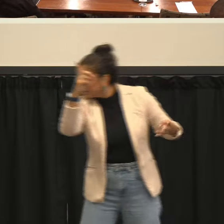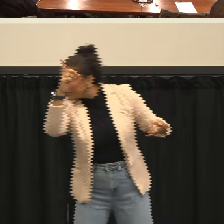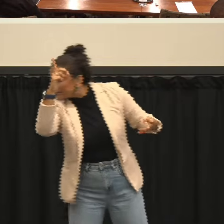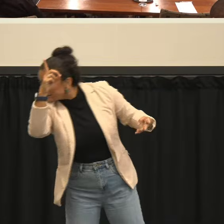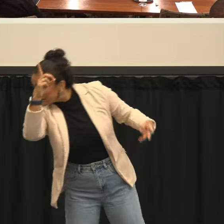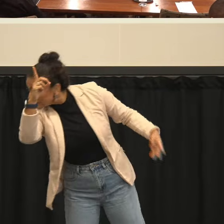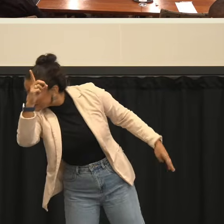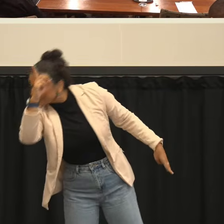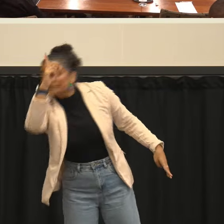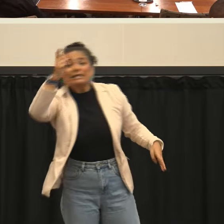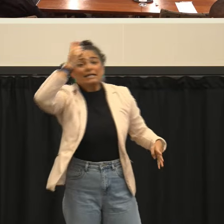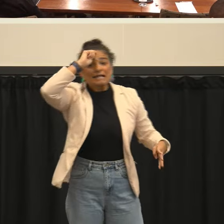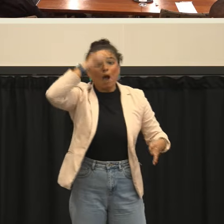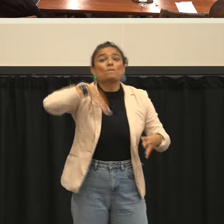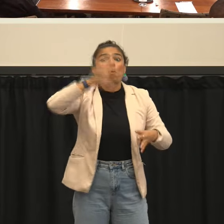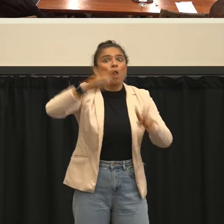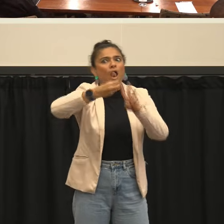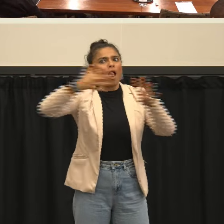SOS,